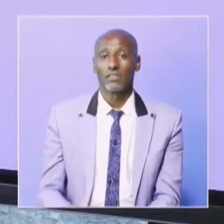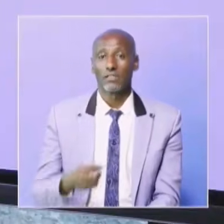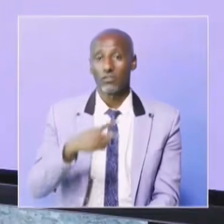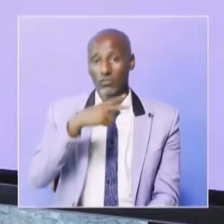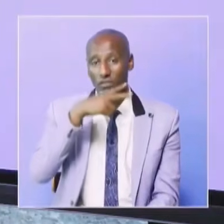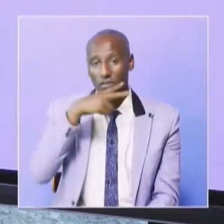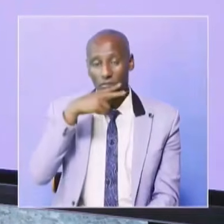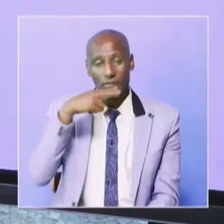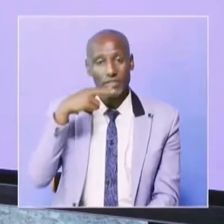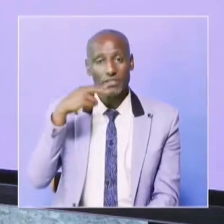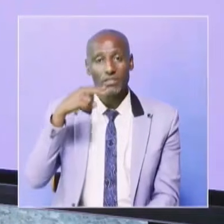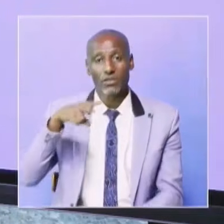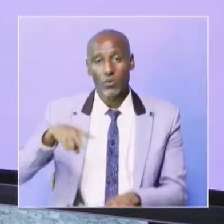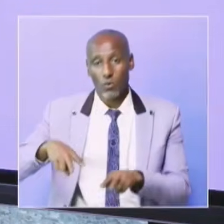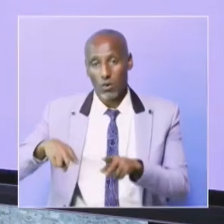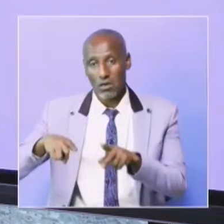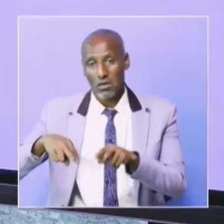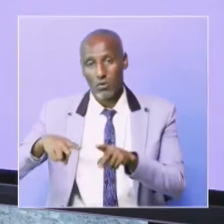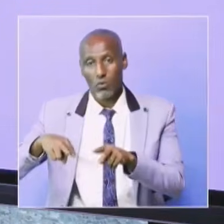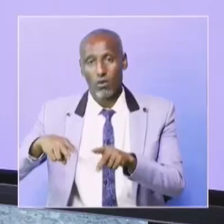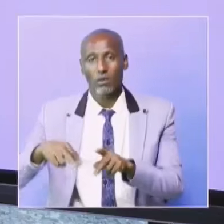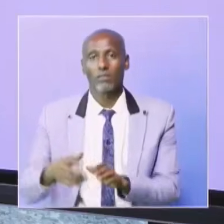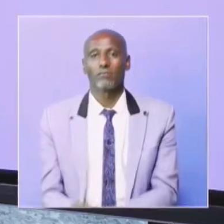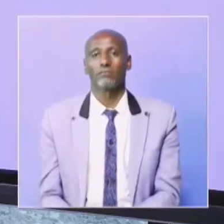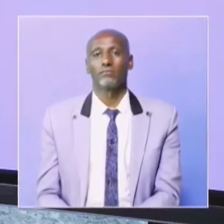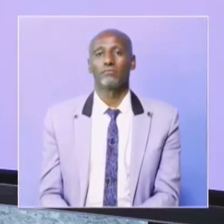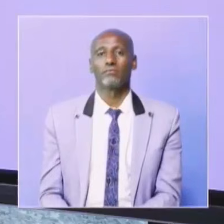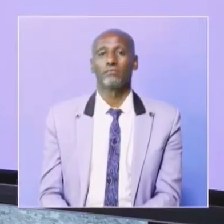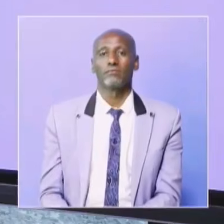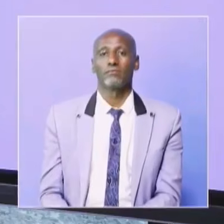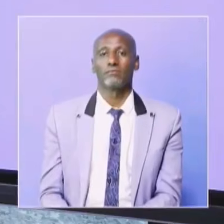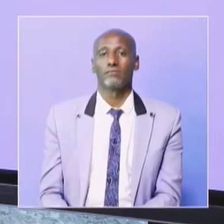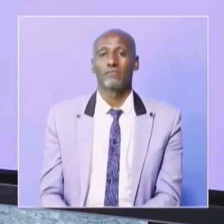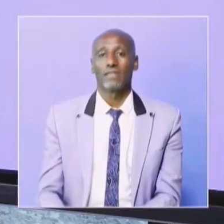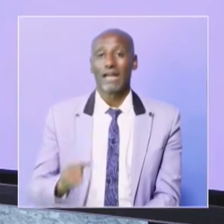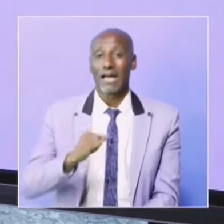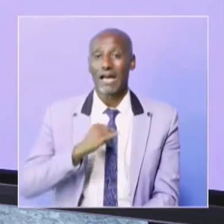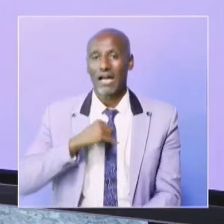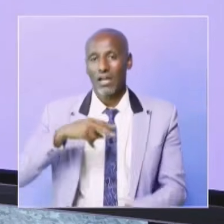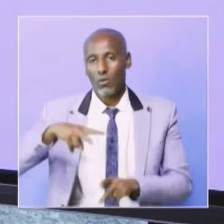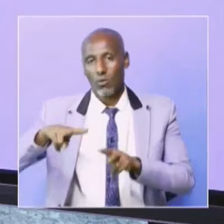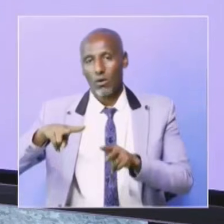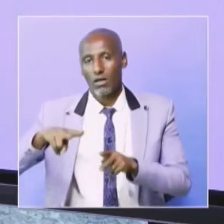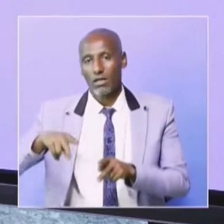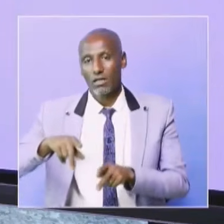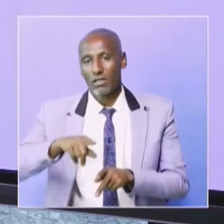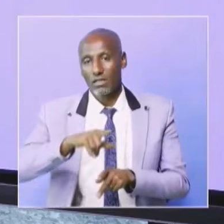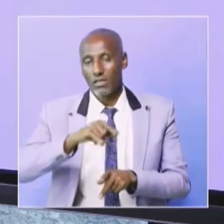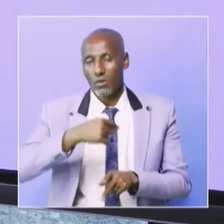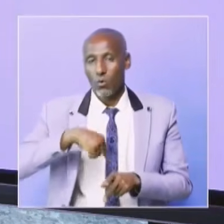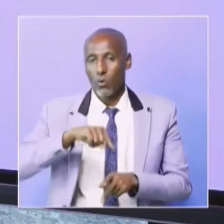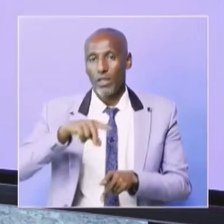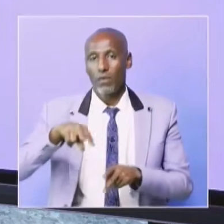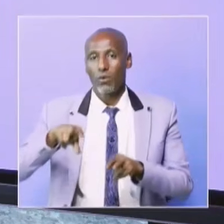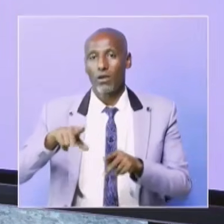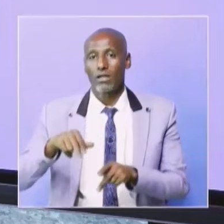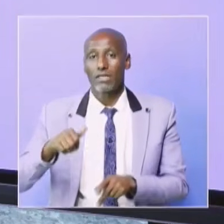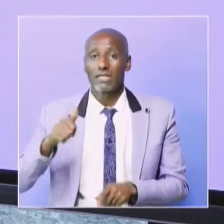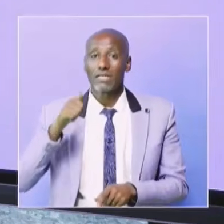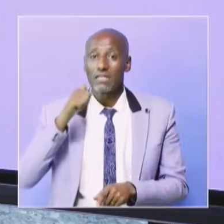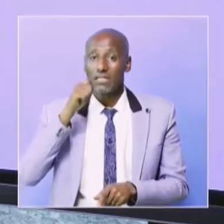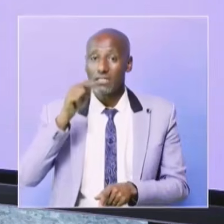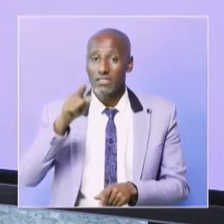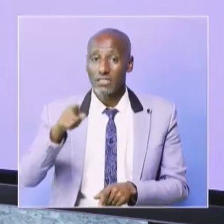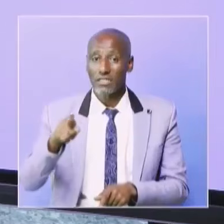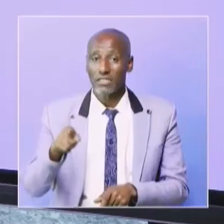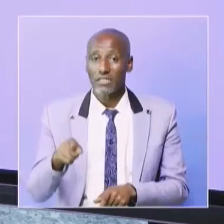walk, it remains what? I walk, we walk, you walk, right? Let's come here. She. This